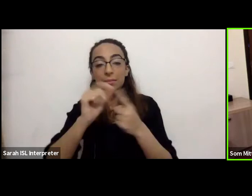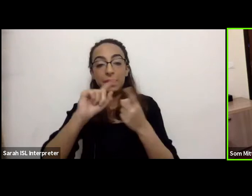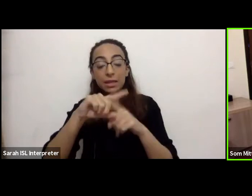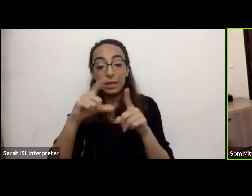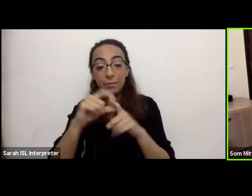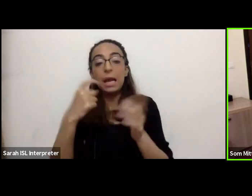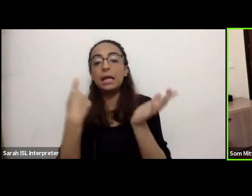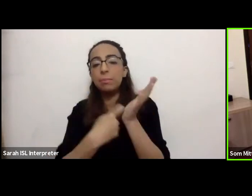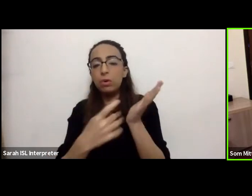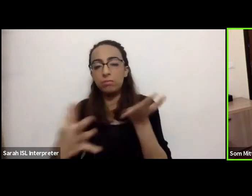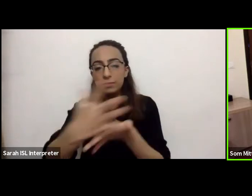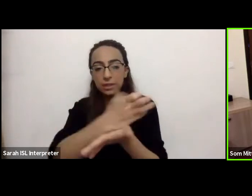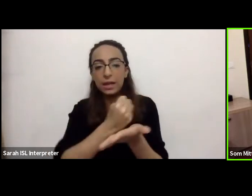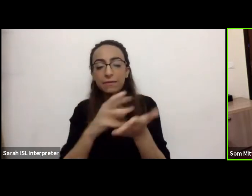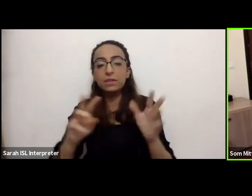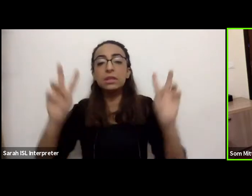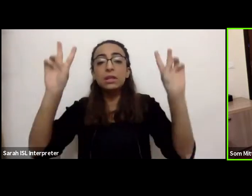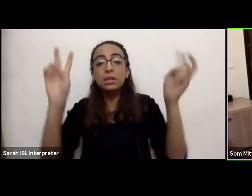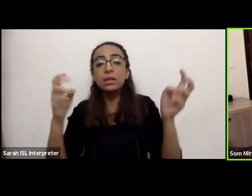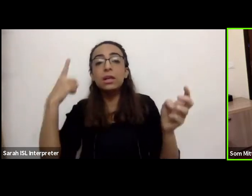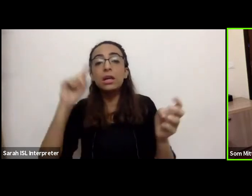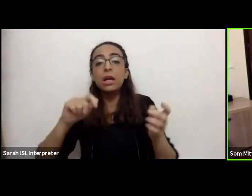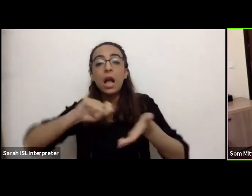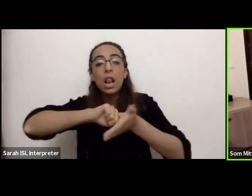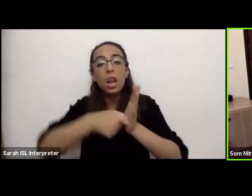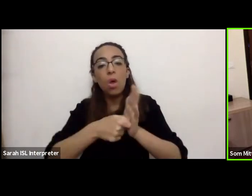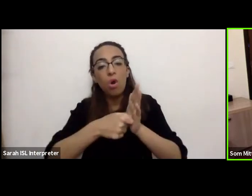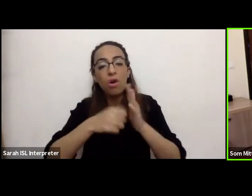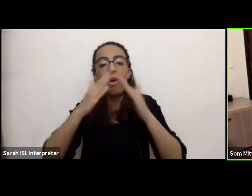report entitled Locked In and Left